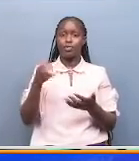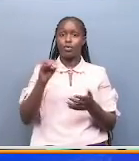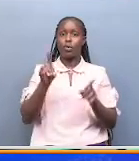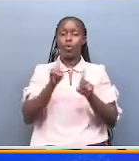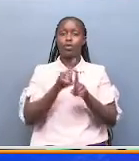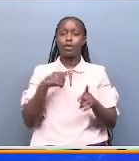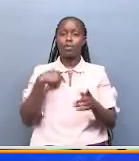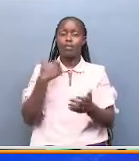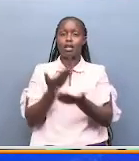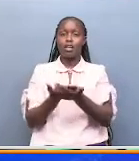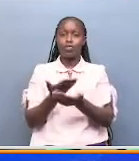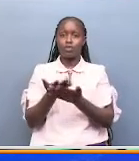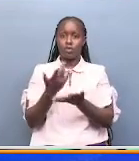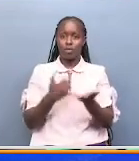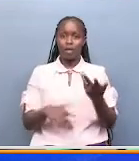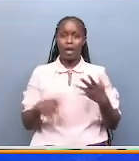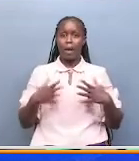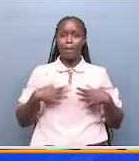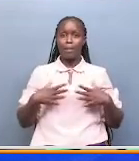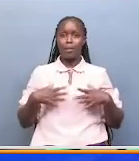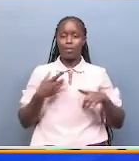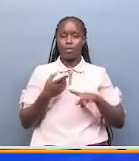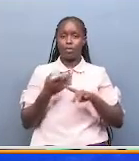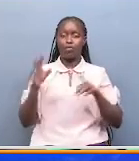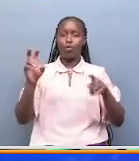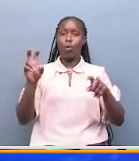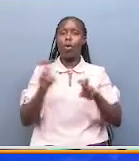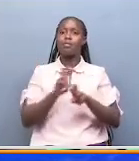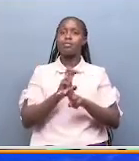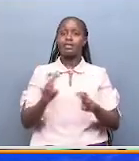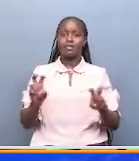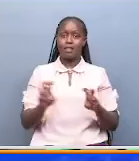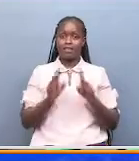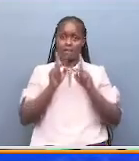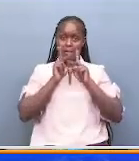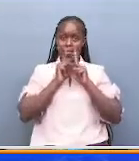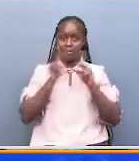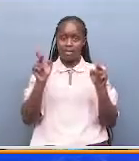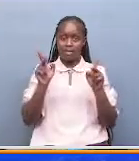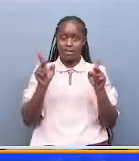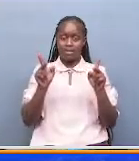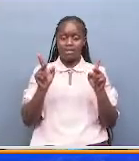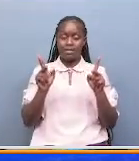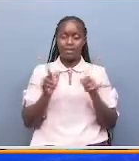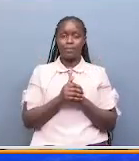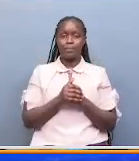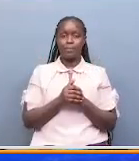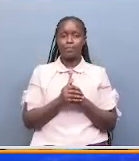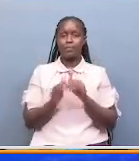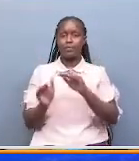requesting that our people observe peace till. Kwingineko, baadhi ya